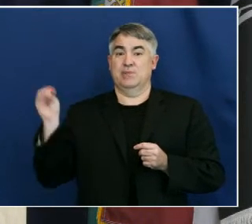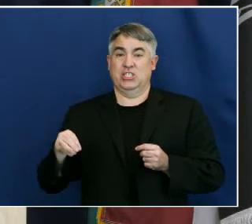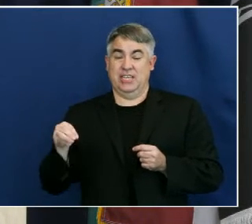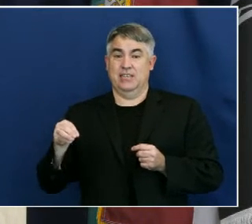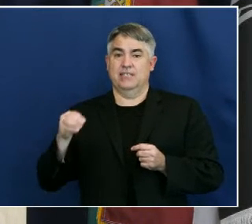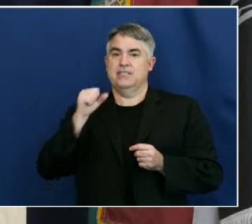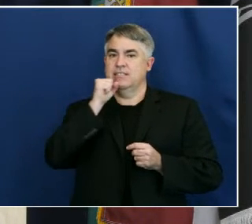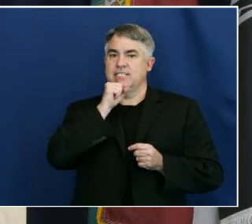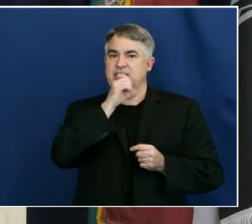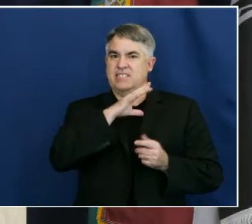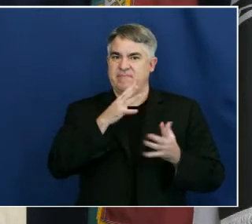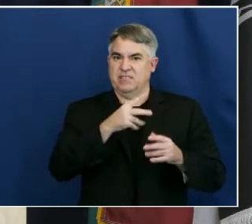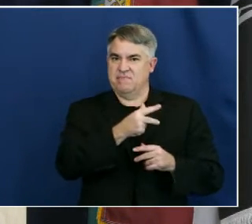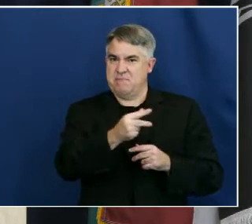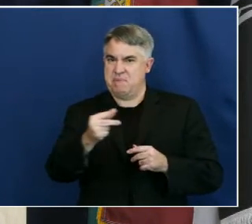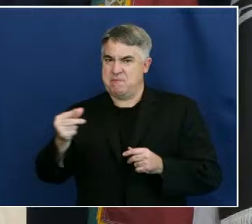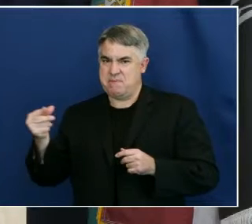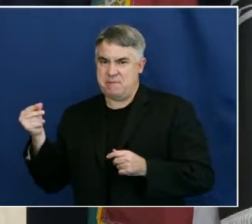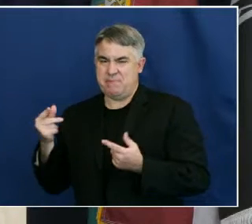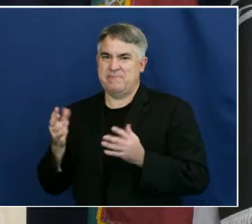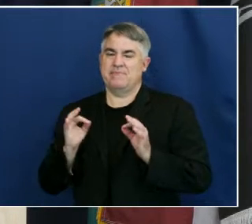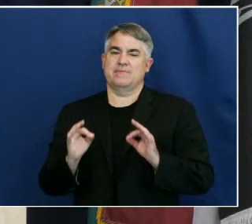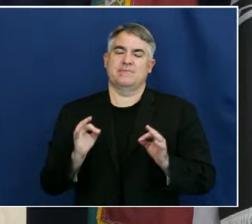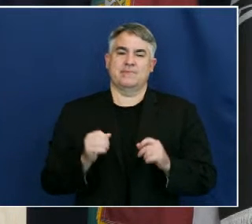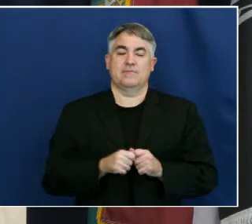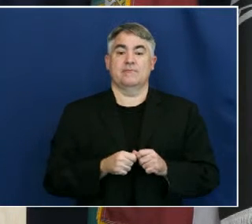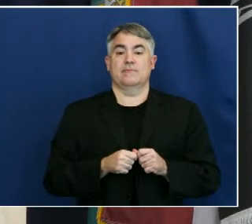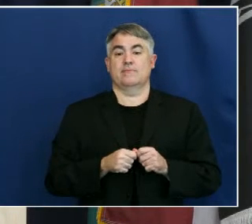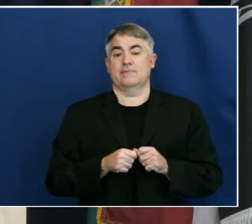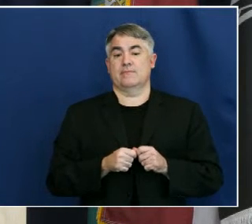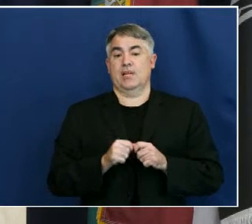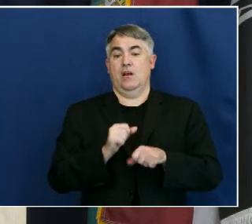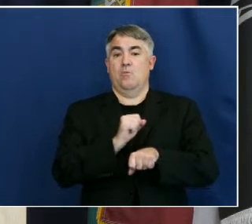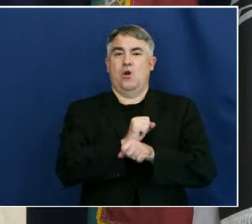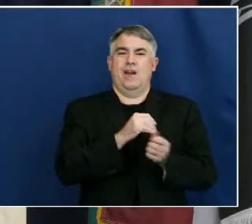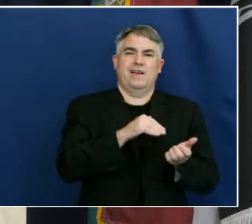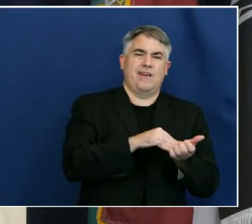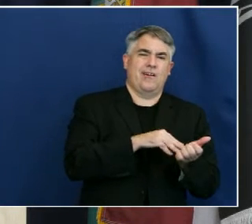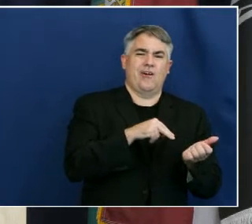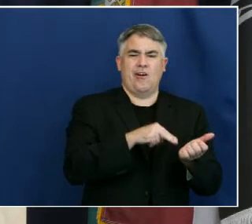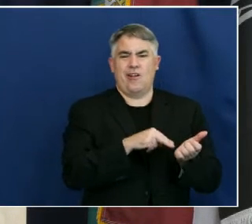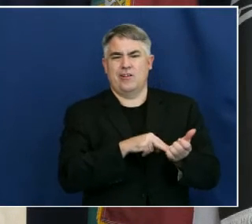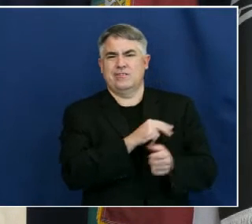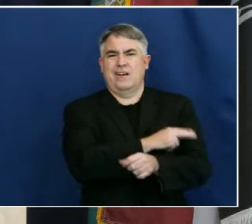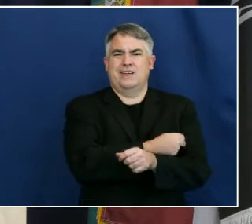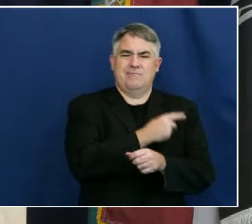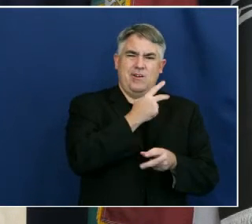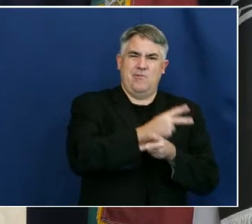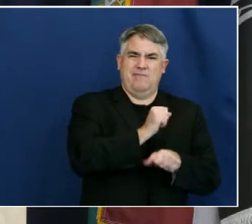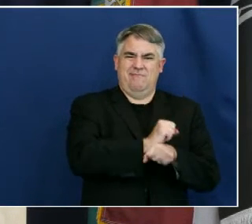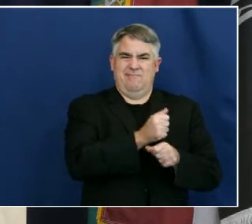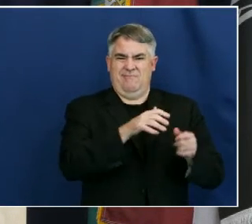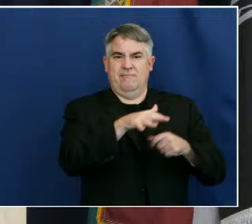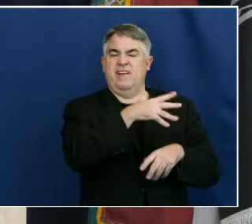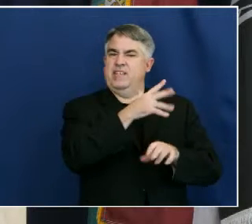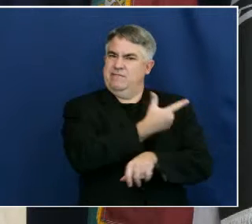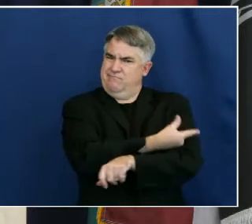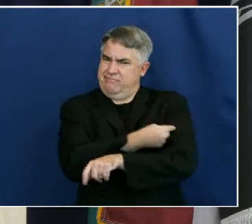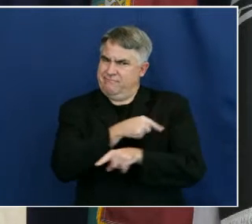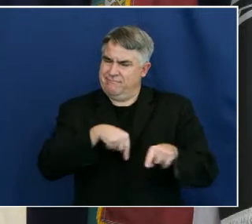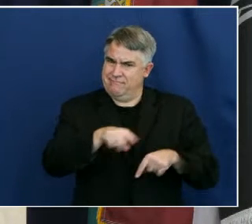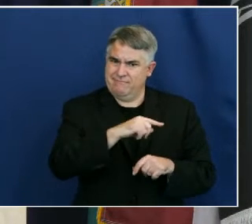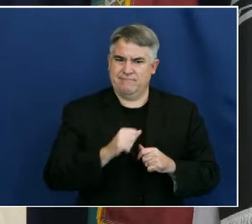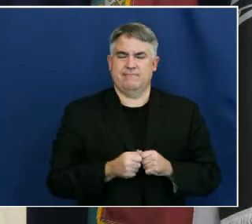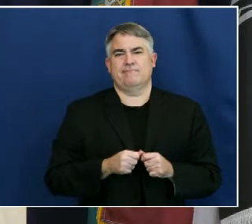have received at least their first vaccine. And we are making considerable progress. We see the progress around youth sports. We're incredibly